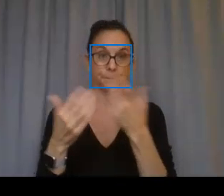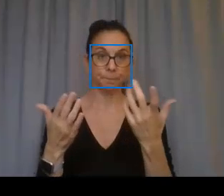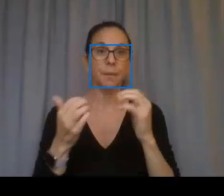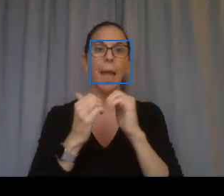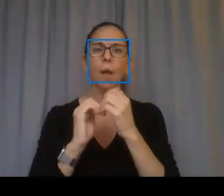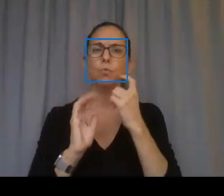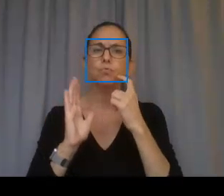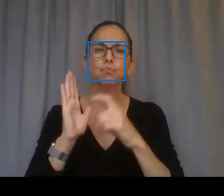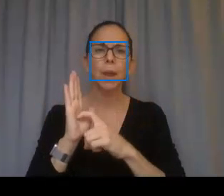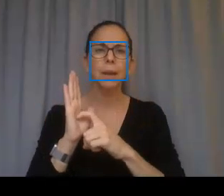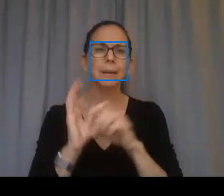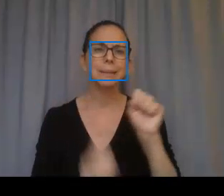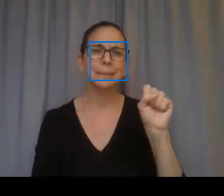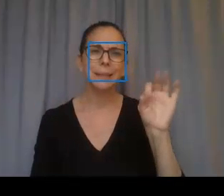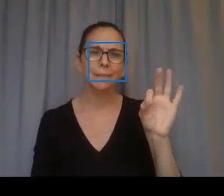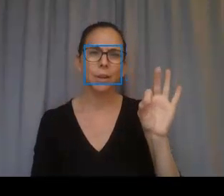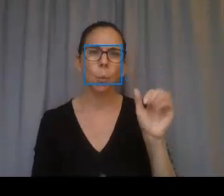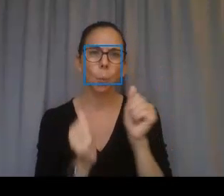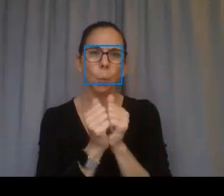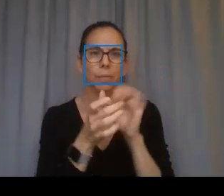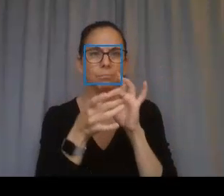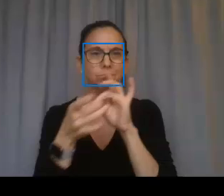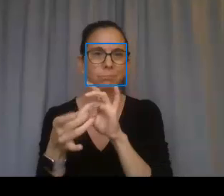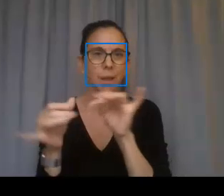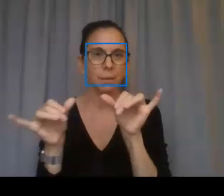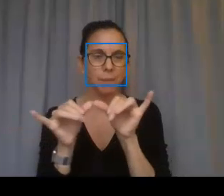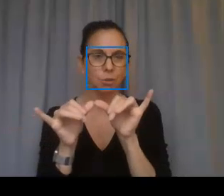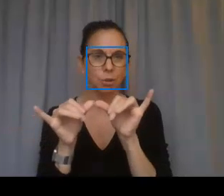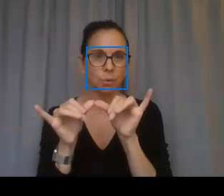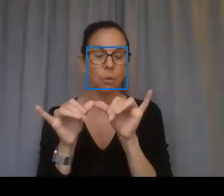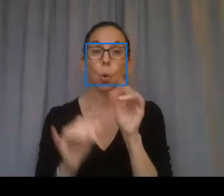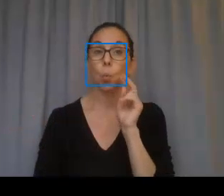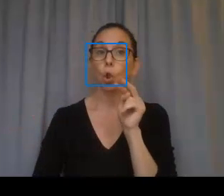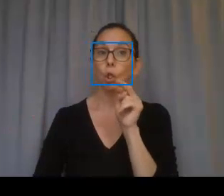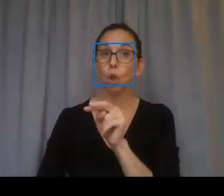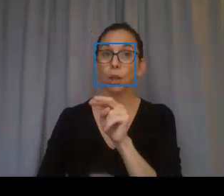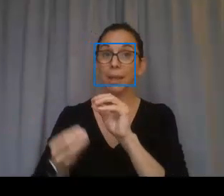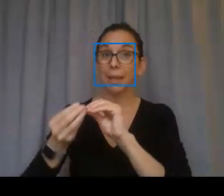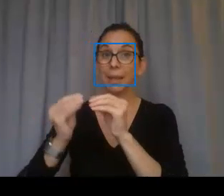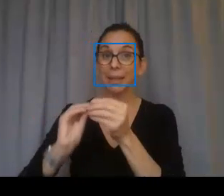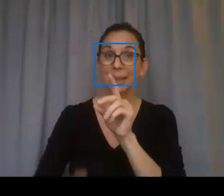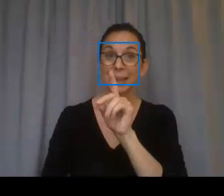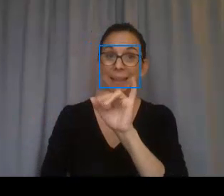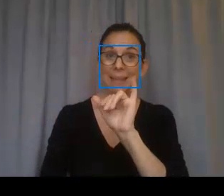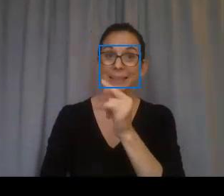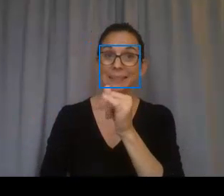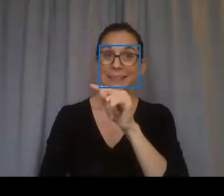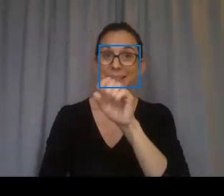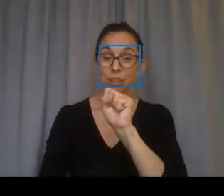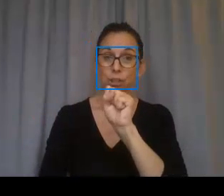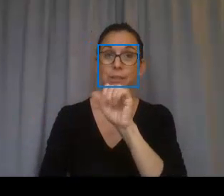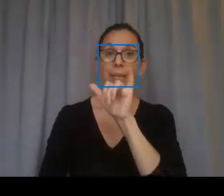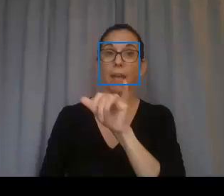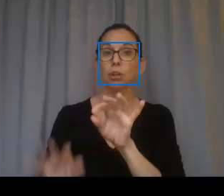recognize significant figures in a measurement. And keep in mind, we're looking at the digits that are significant to the measurement. They may or may not be significant to